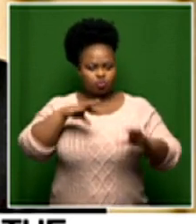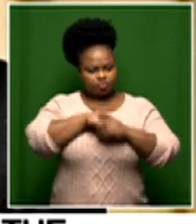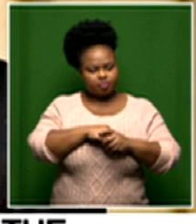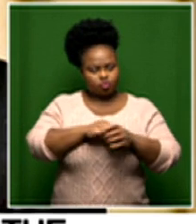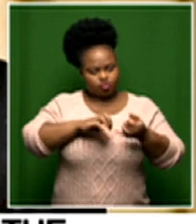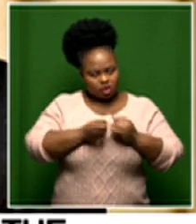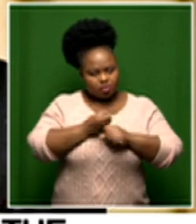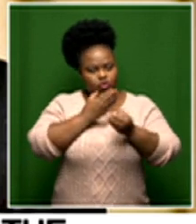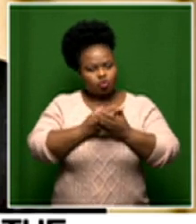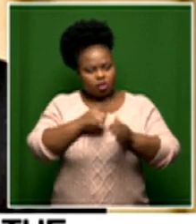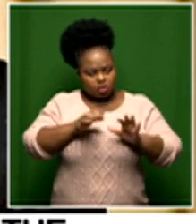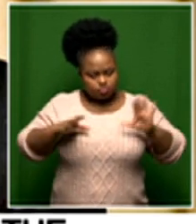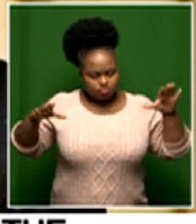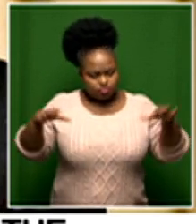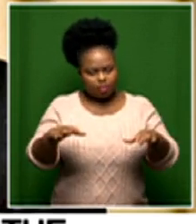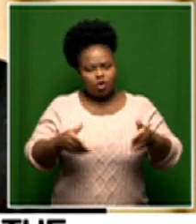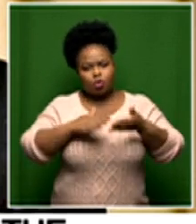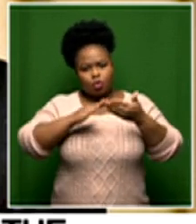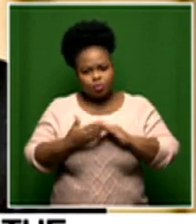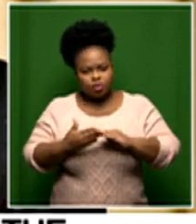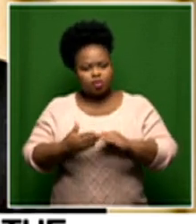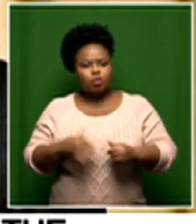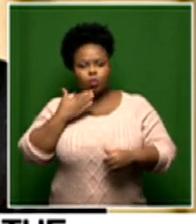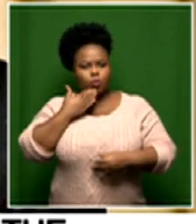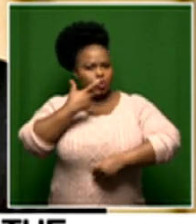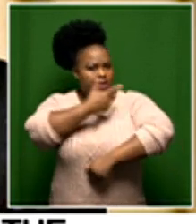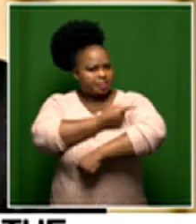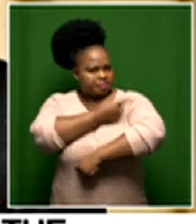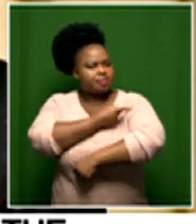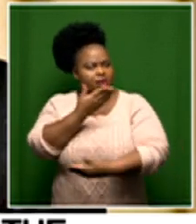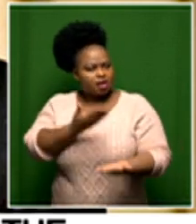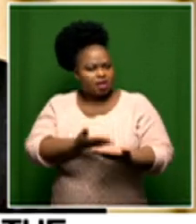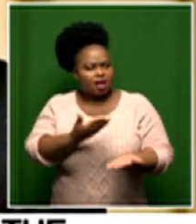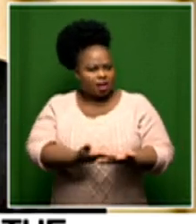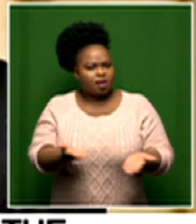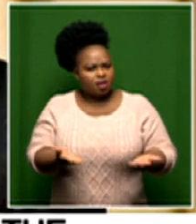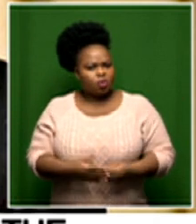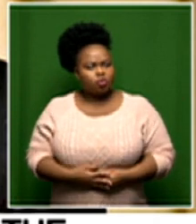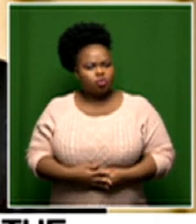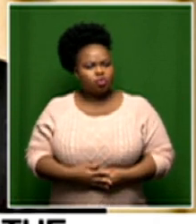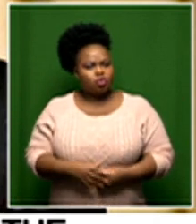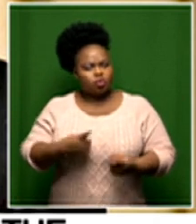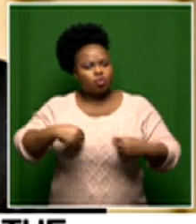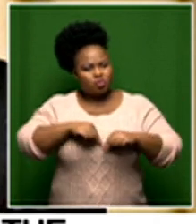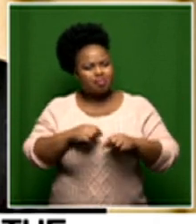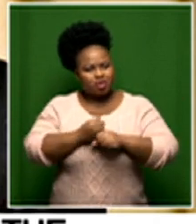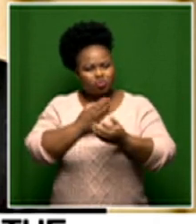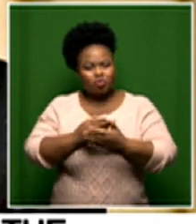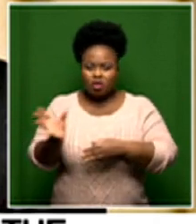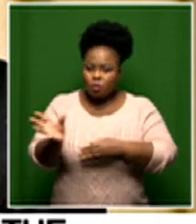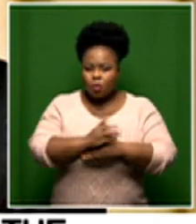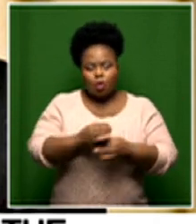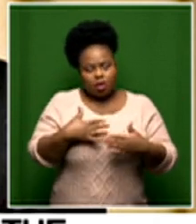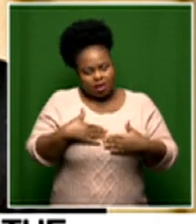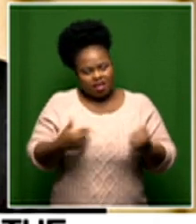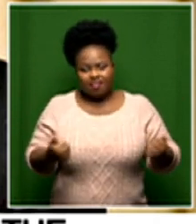creation of a goodwill of the whole community, and the creation of a healthy population.